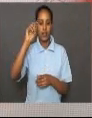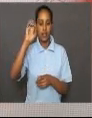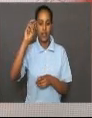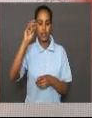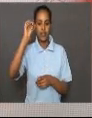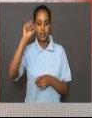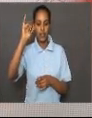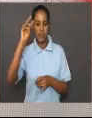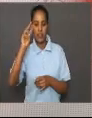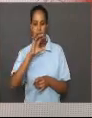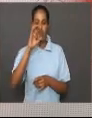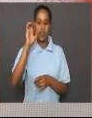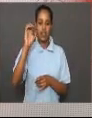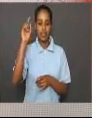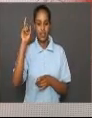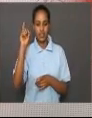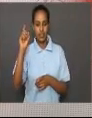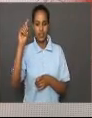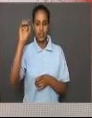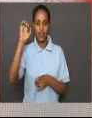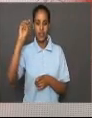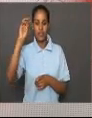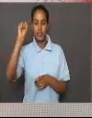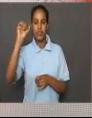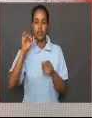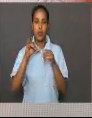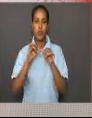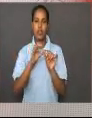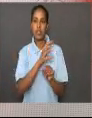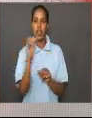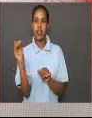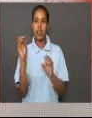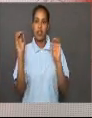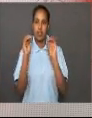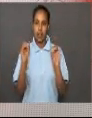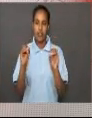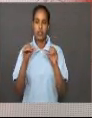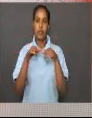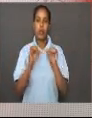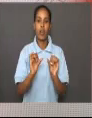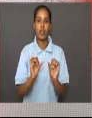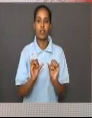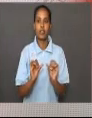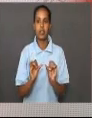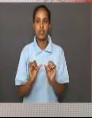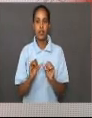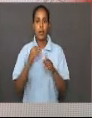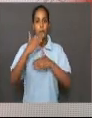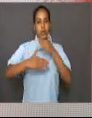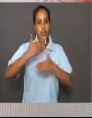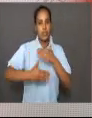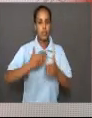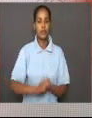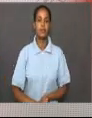and extensive properties, and spontaneous and non-spontaneous